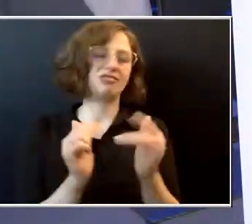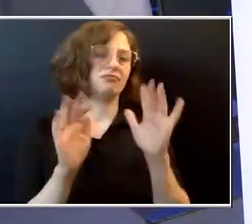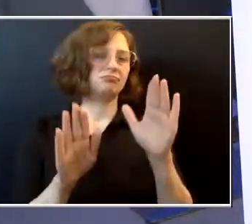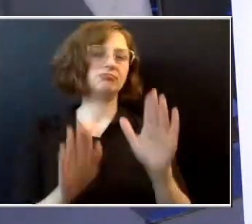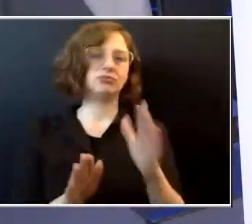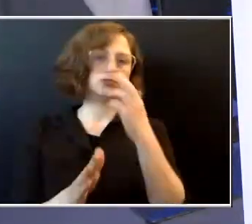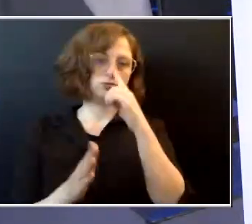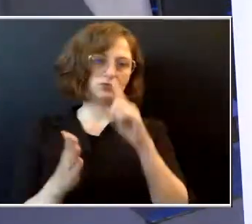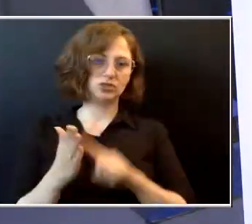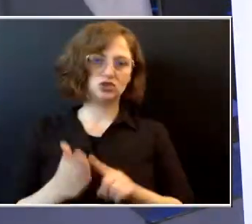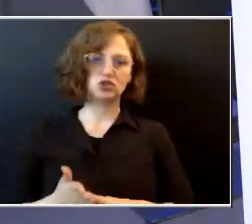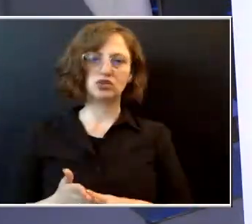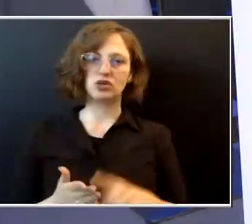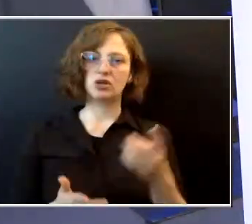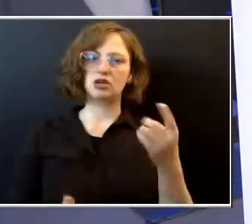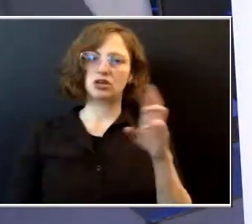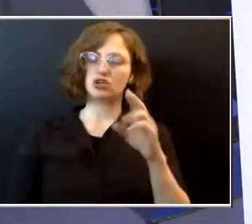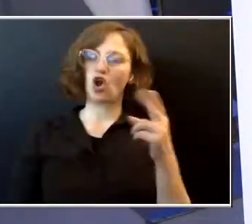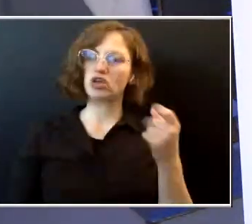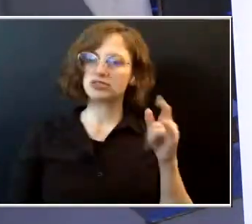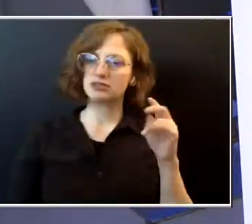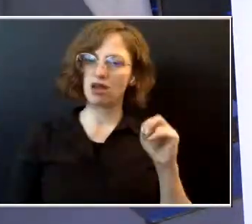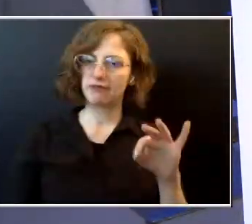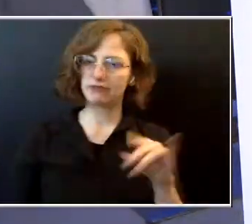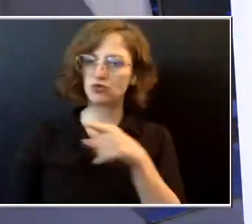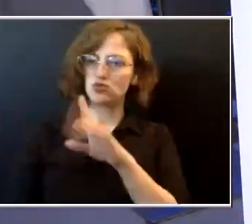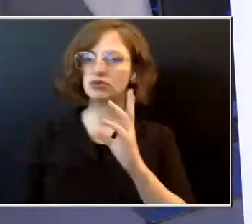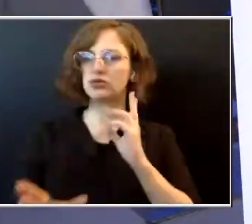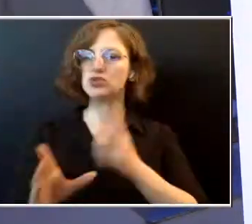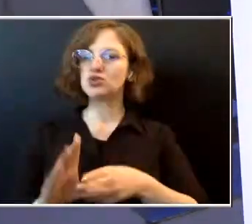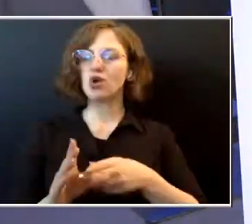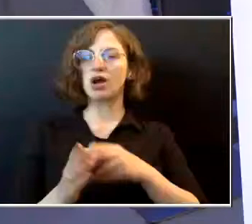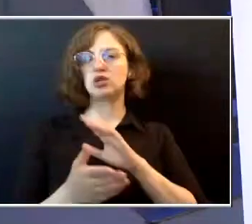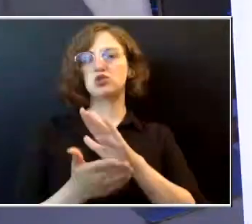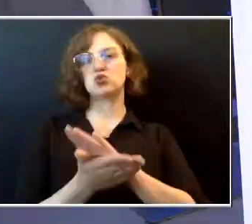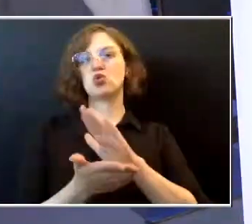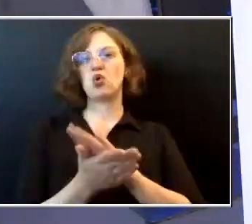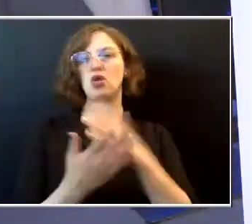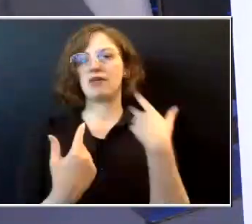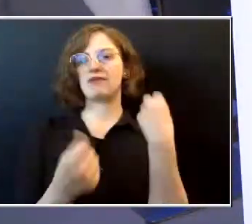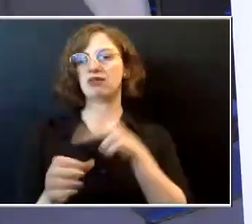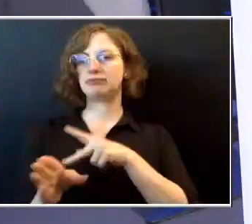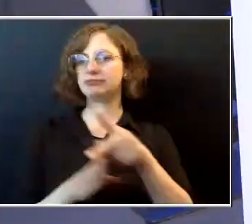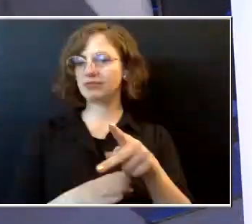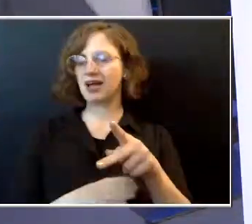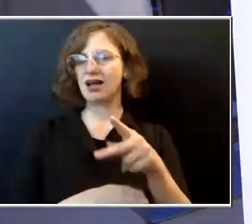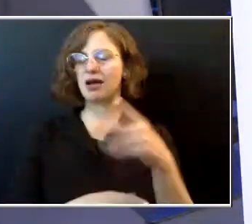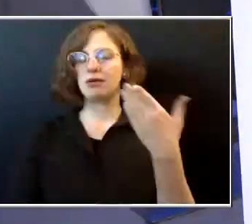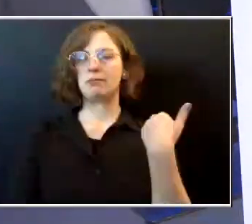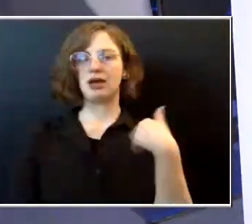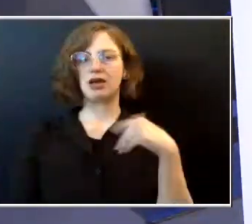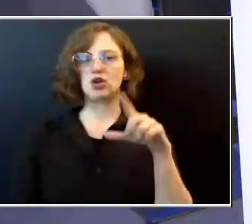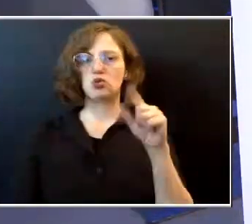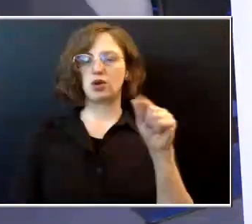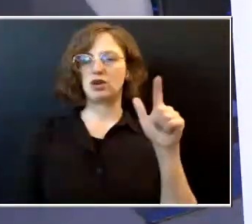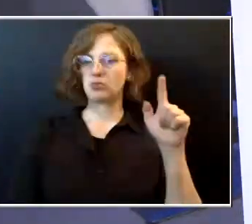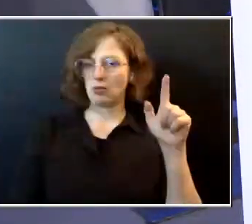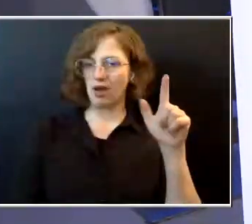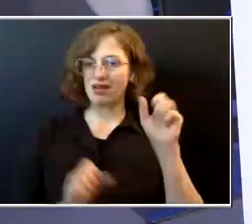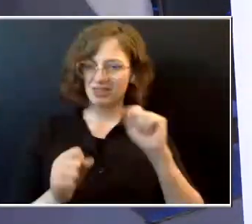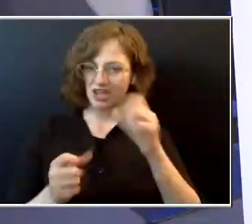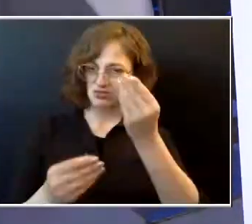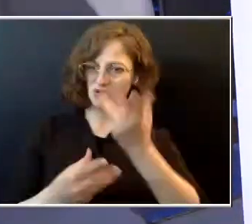in 2021. Tell us a little bit about your background and what you're helping to grow in the School of Health Professions. And tell us a little bit about the School of Health Professions for a lot of folks that